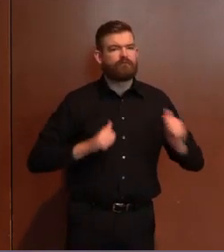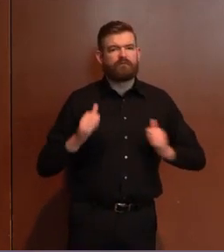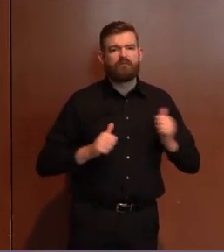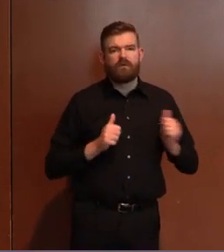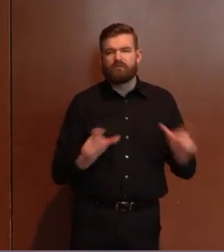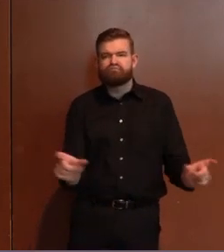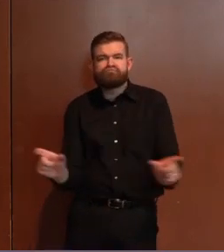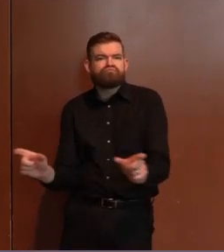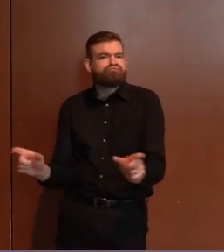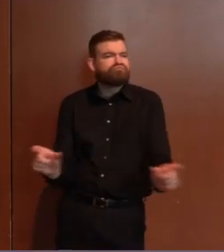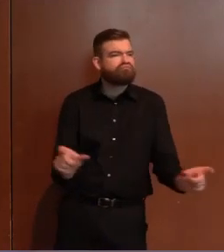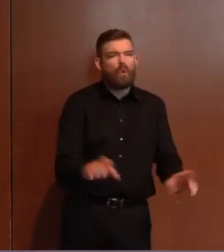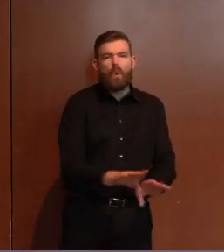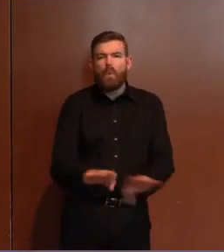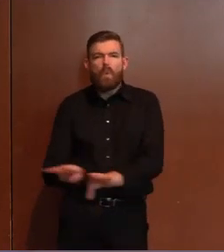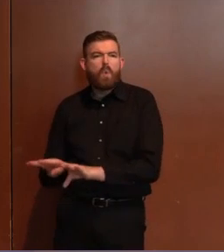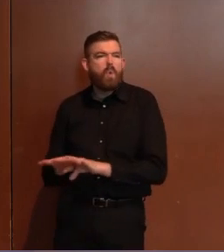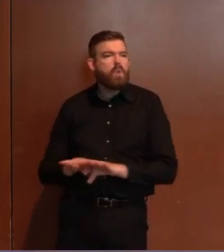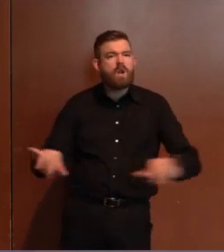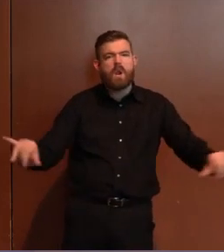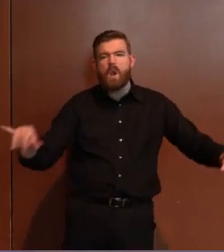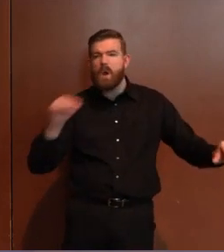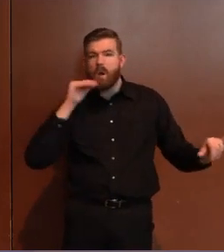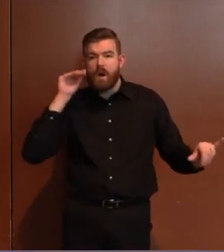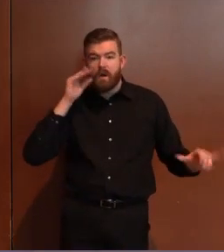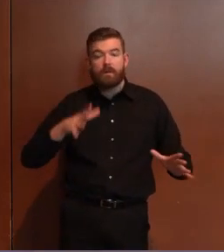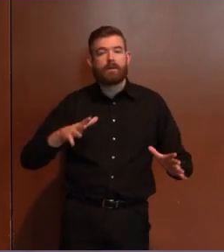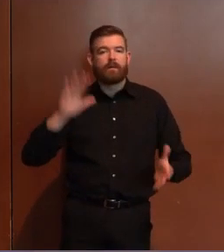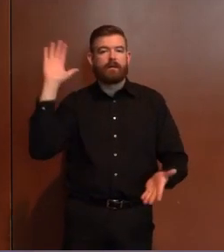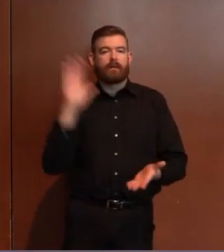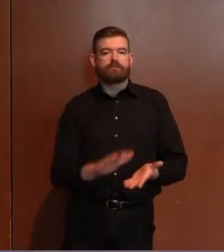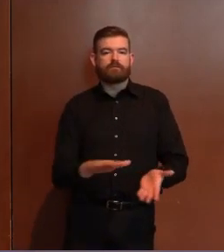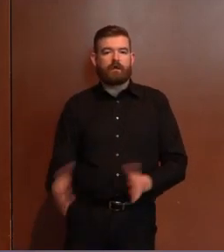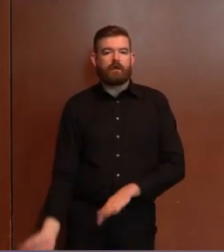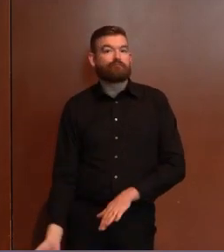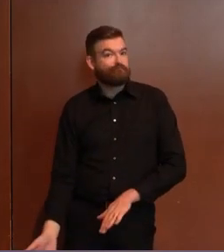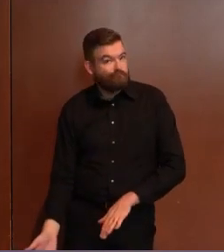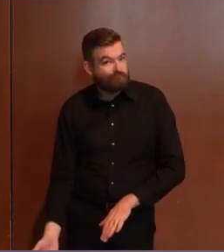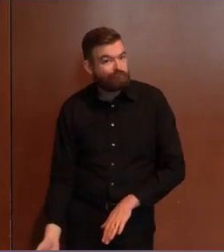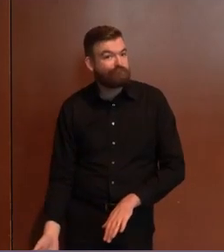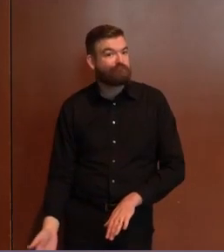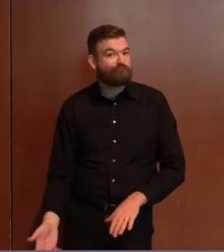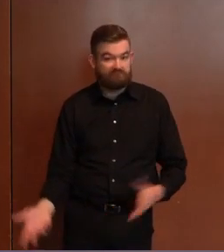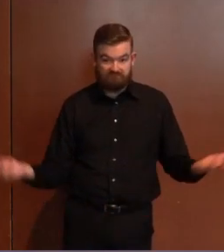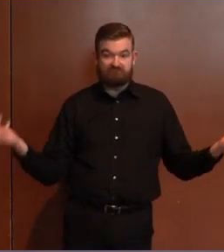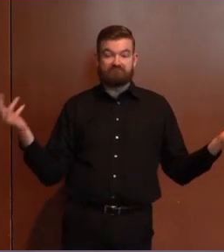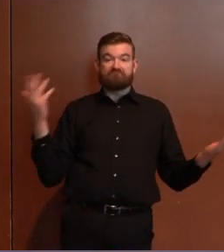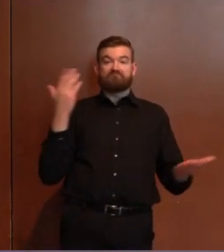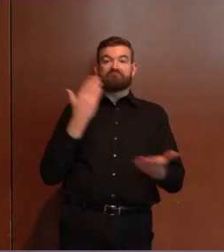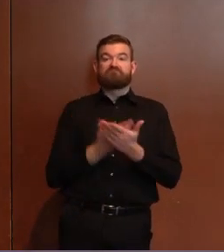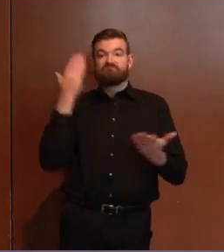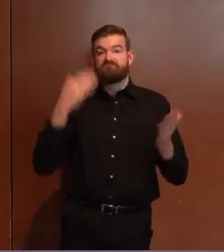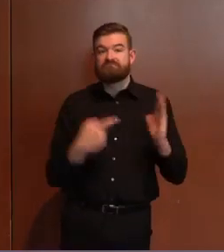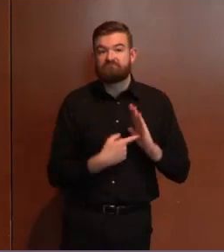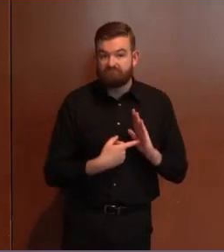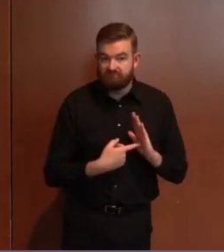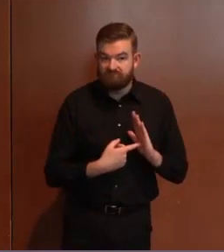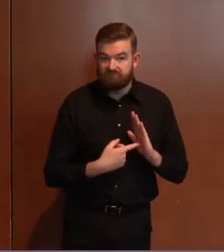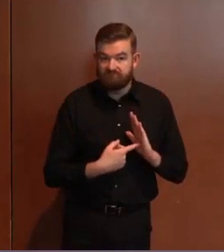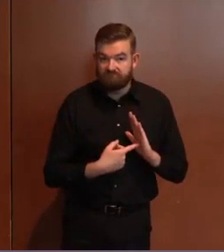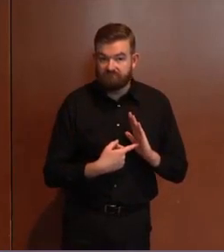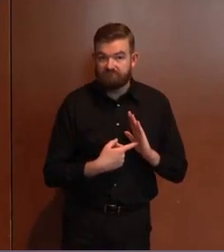or most were communities that had less of a toll. There's just no question about it. Now that's more complicated at one level